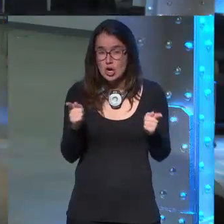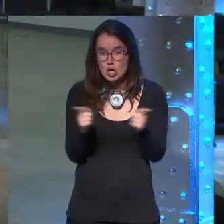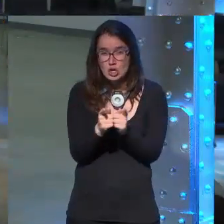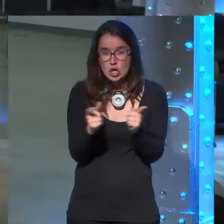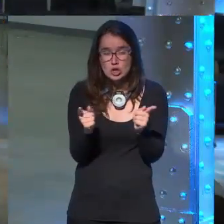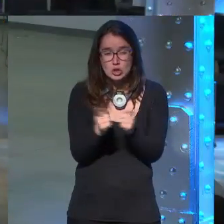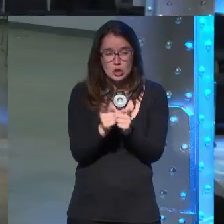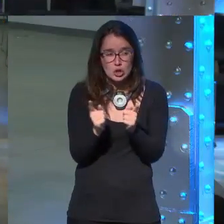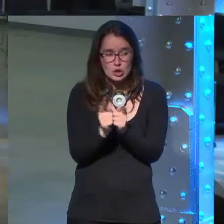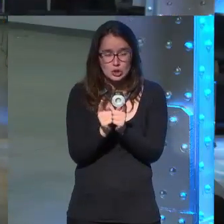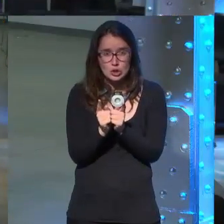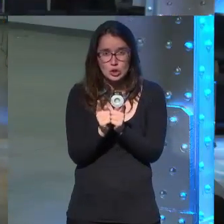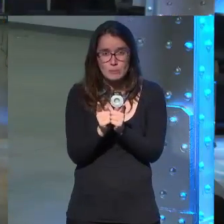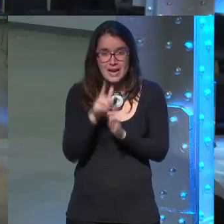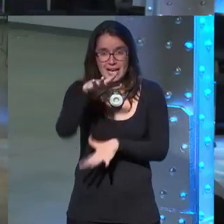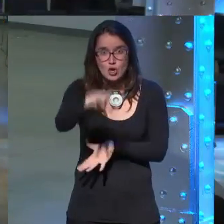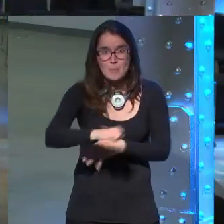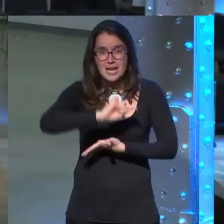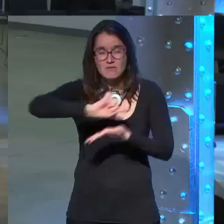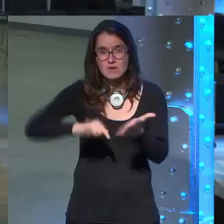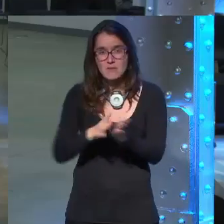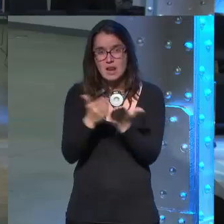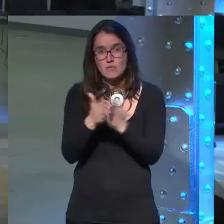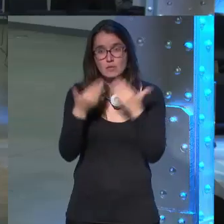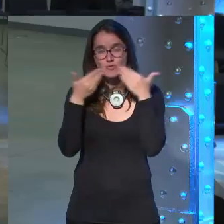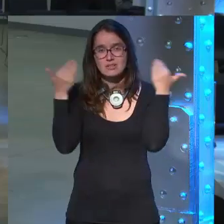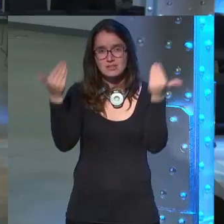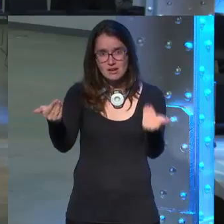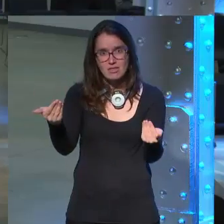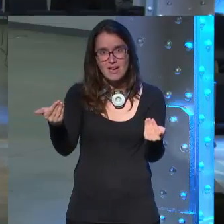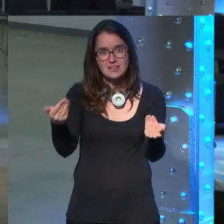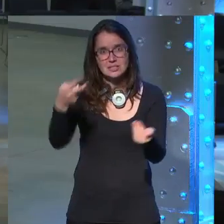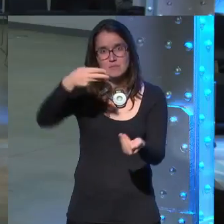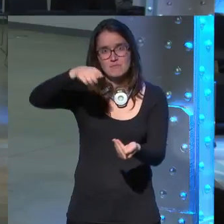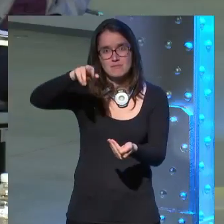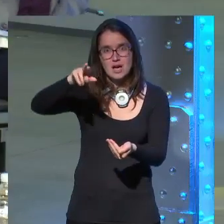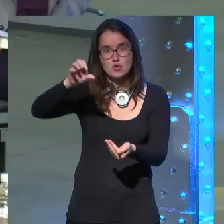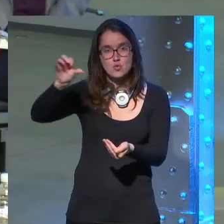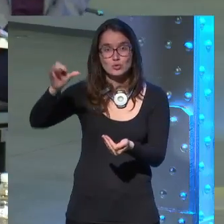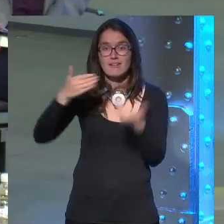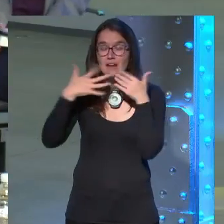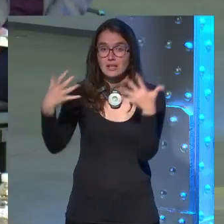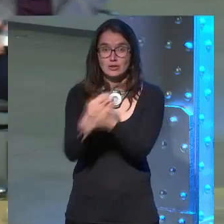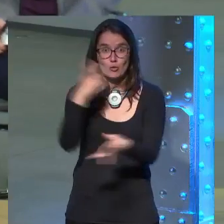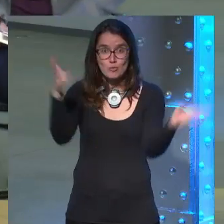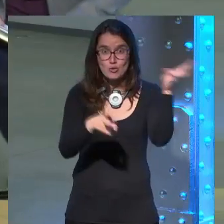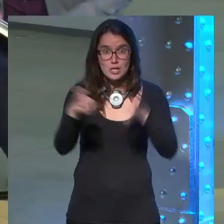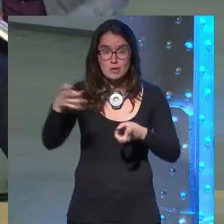this. I think that we have, well, now we can buy and he will sign the books. Thank you very much, Marcus, and